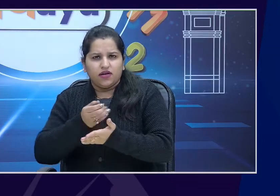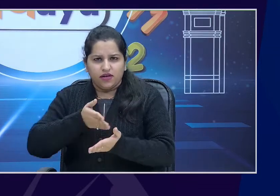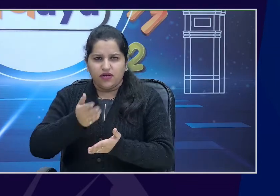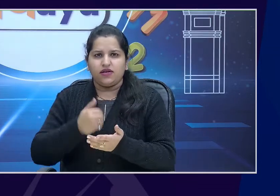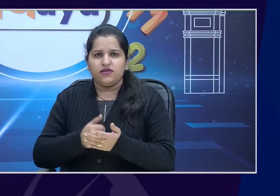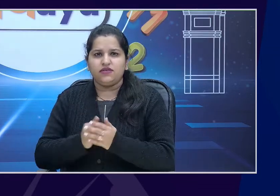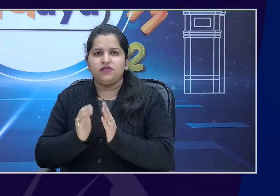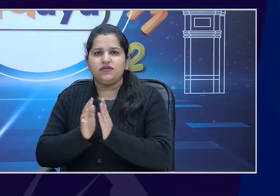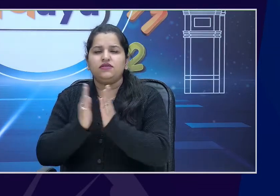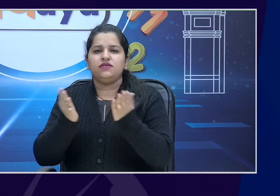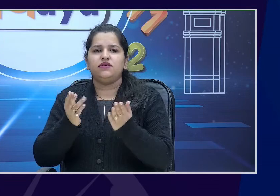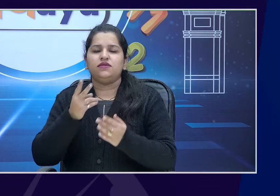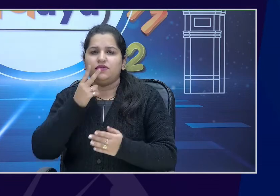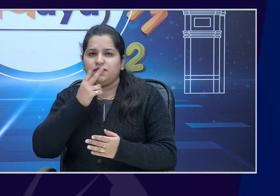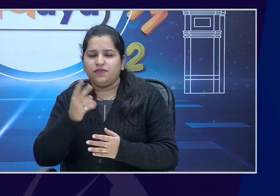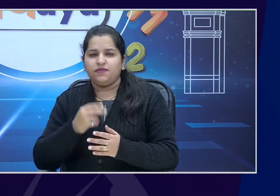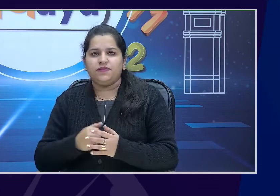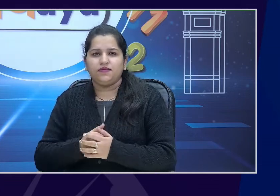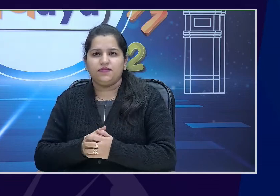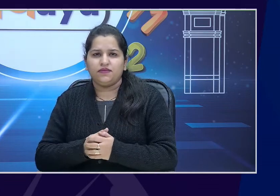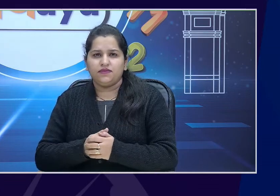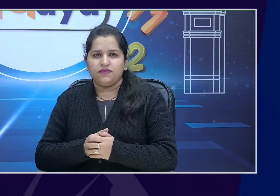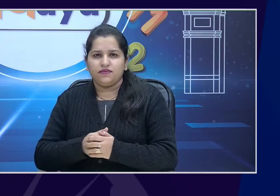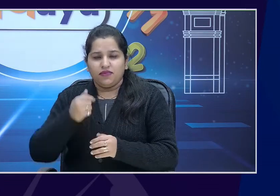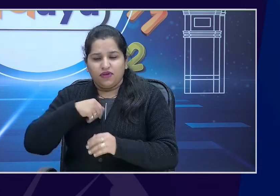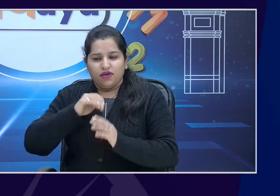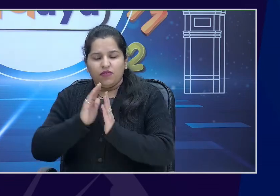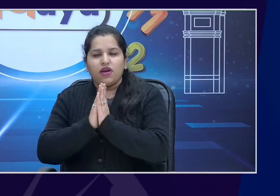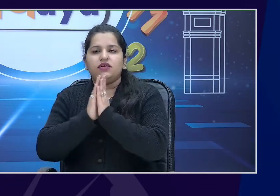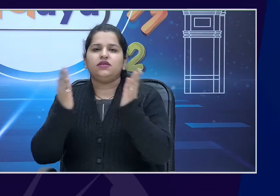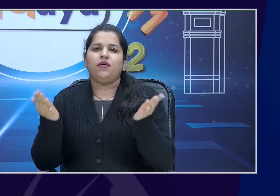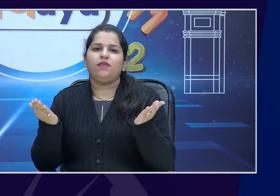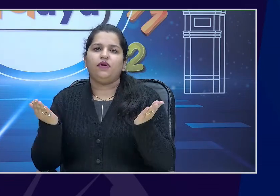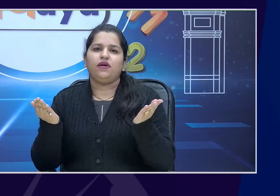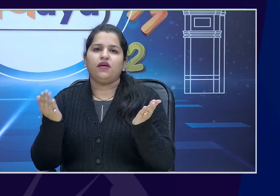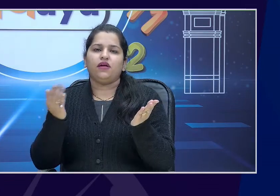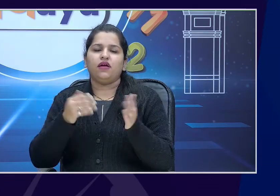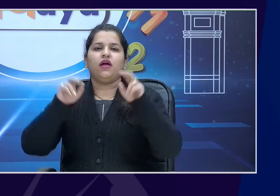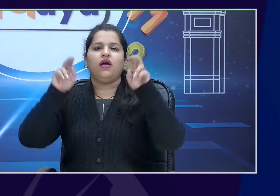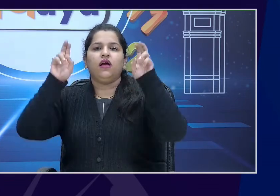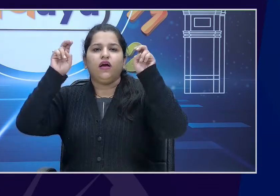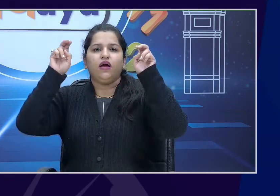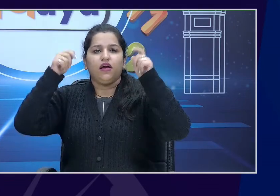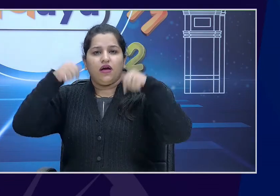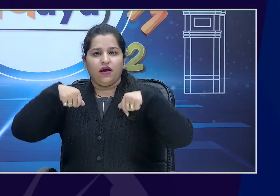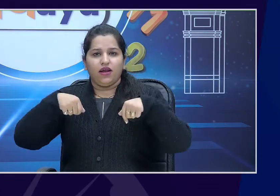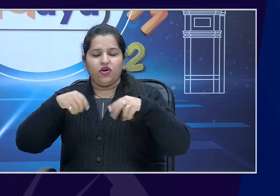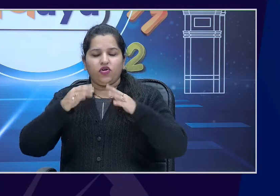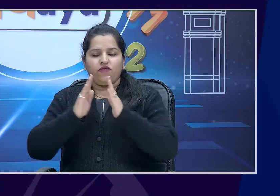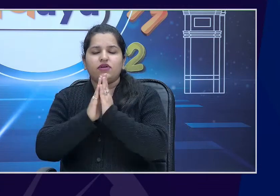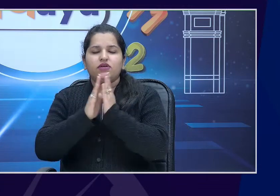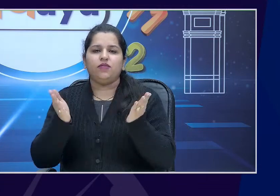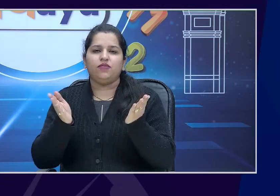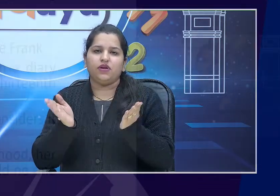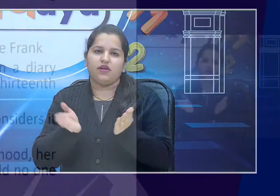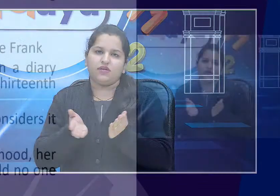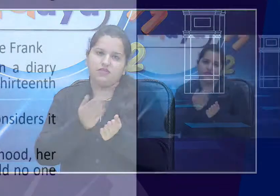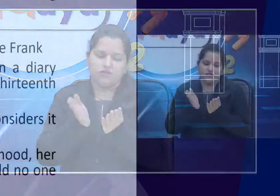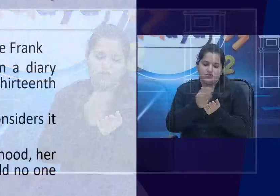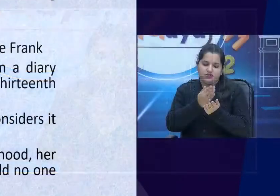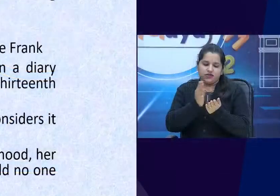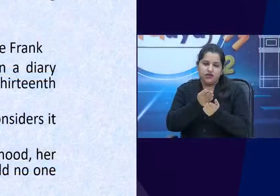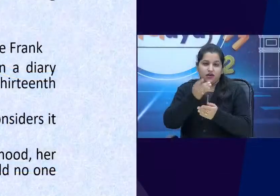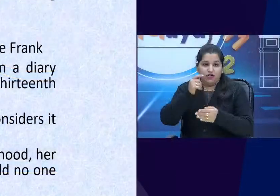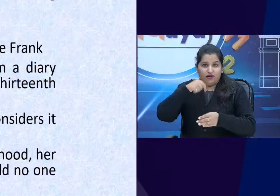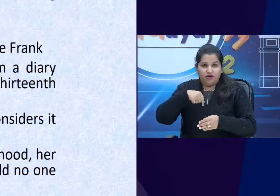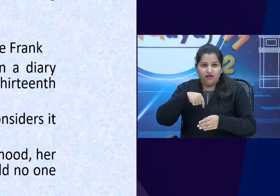Yes, ma'am. Okay, so this is a lesson. The highlight of the lesson is from the certain